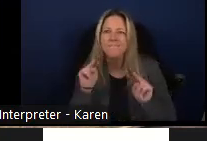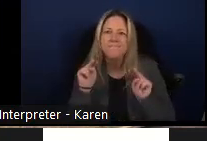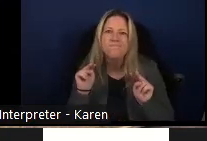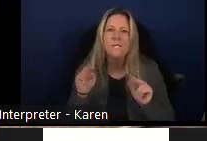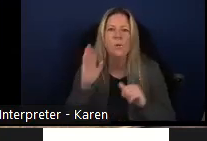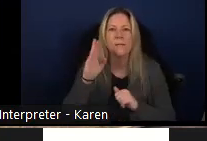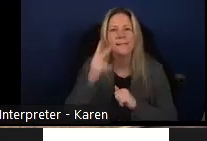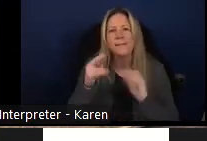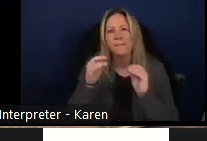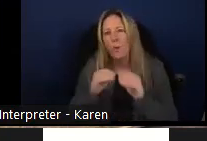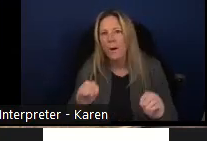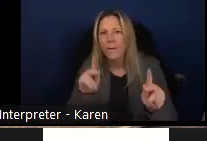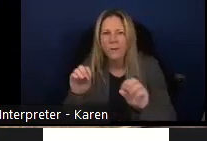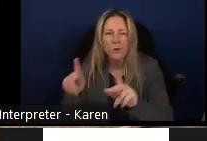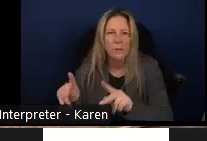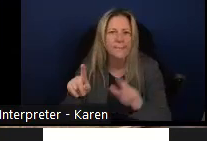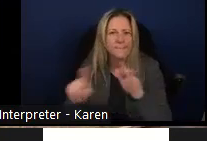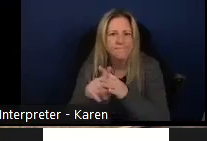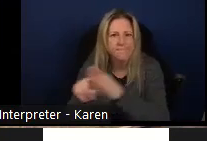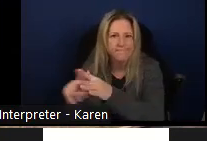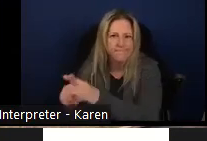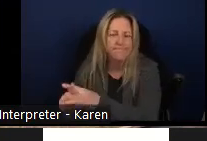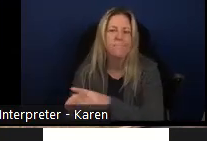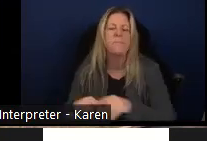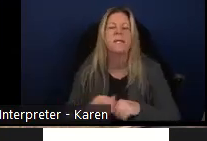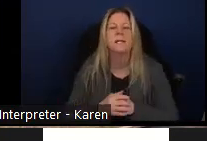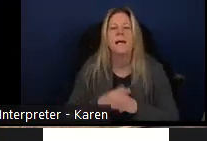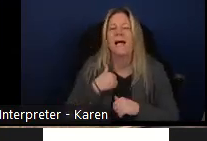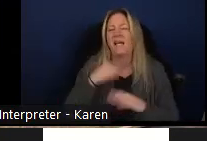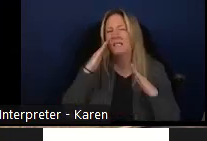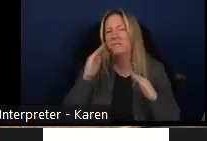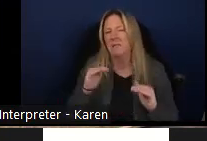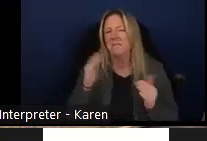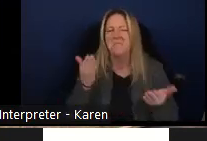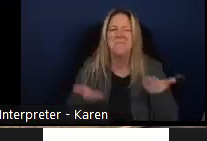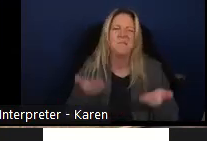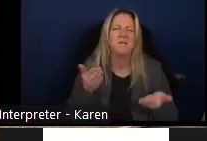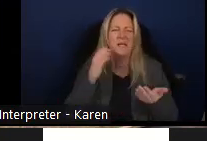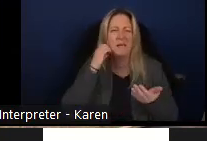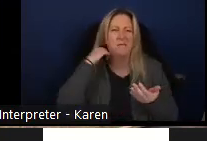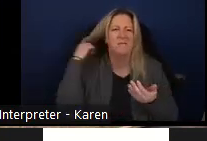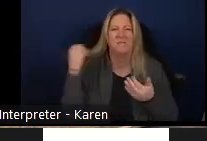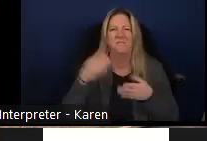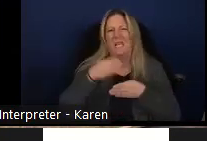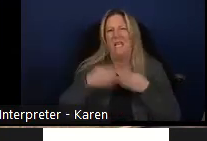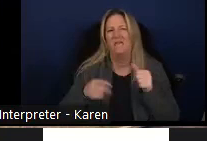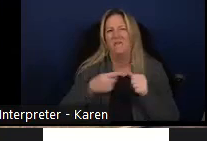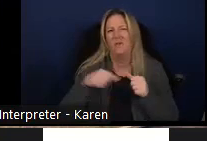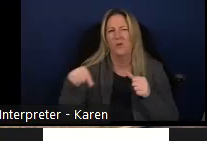some more opportunities coming through. I'm anticipating probably the end of the first quarter, beginning of the second